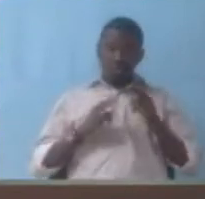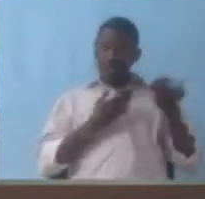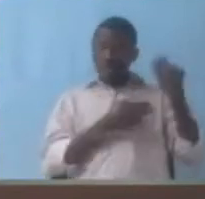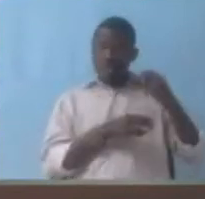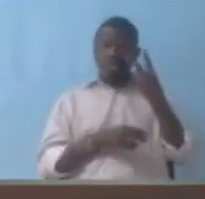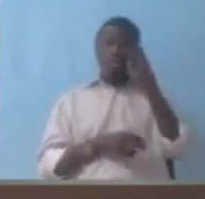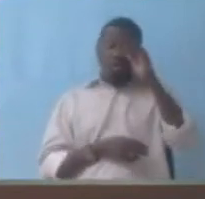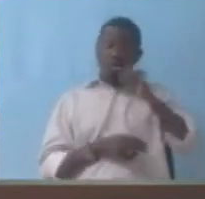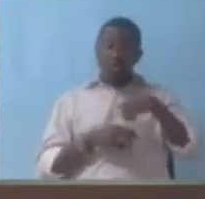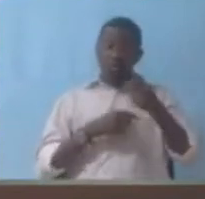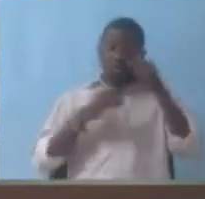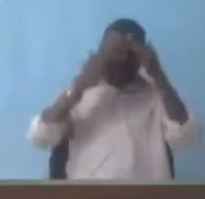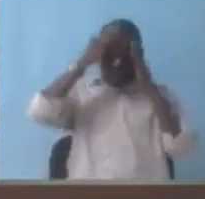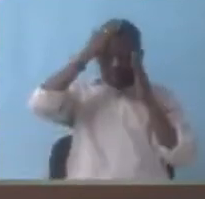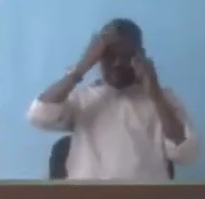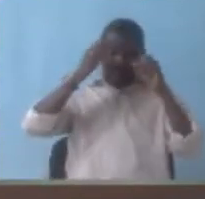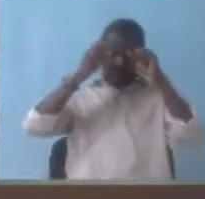transition period? For decree on